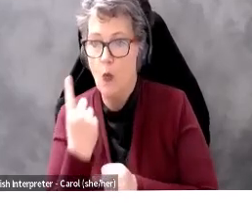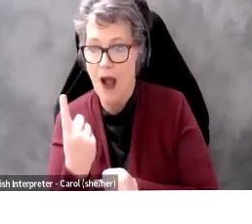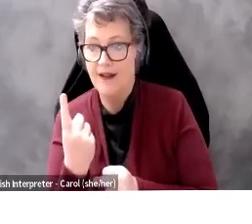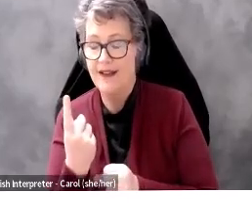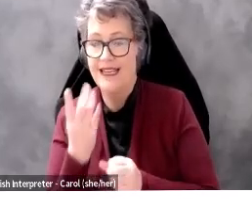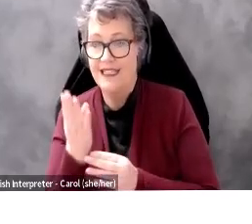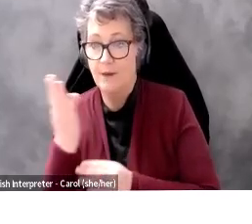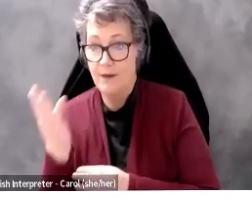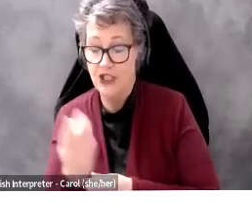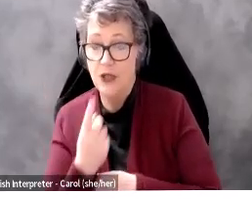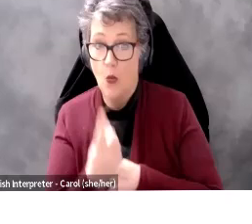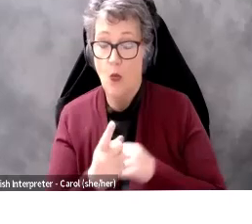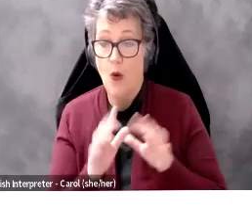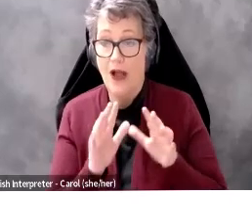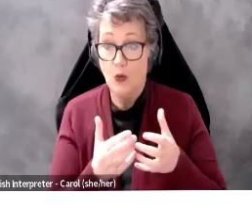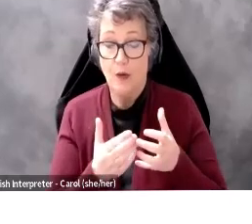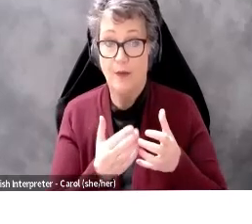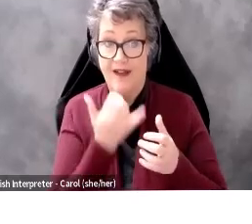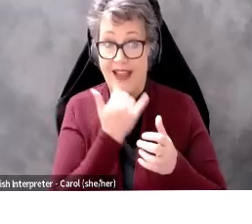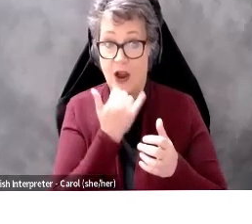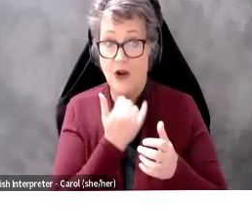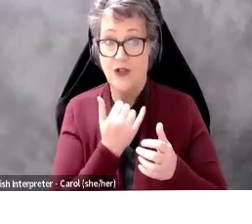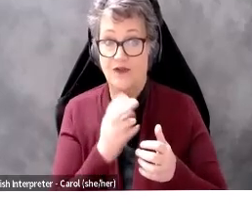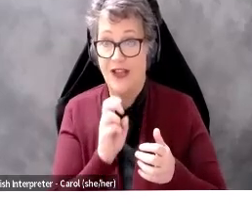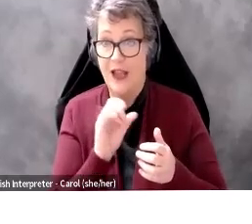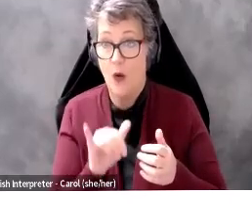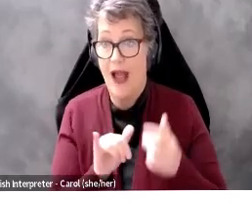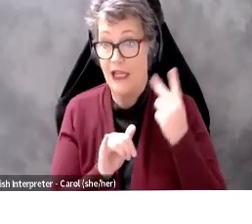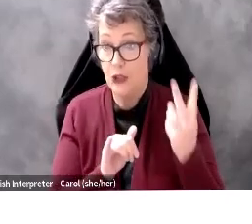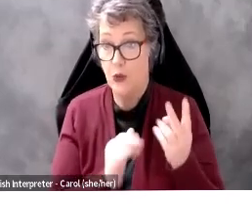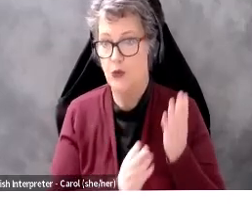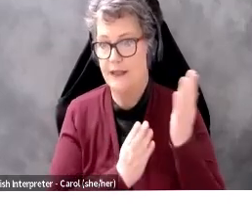one set of errors for the end of year 2 submission.